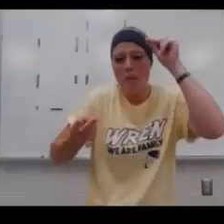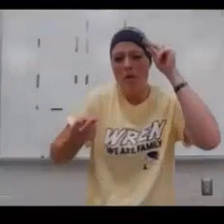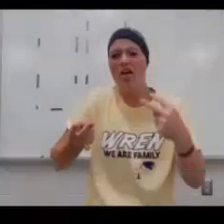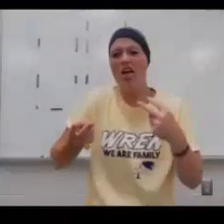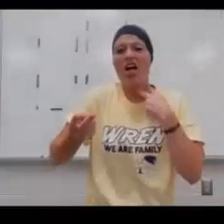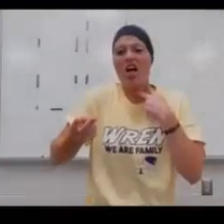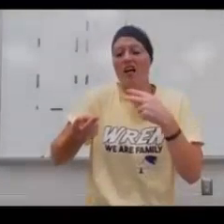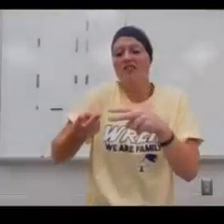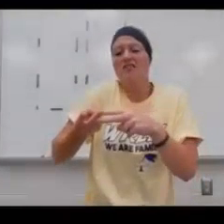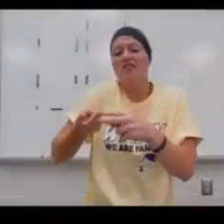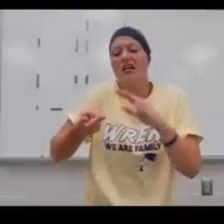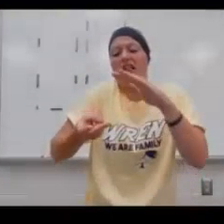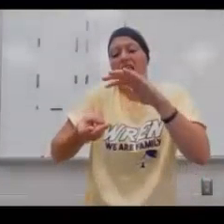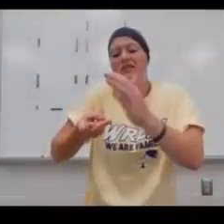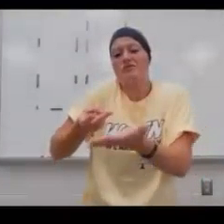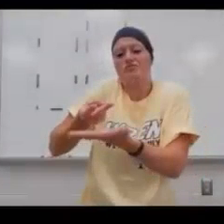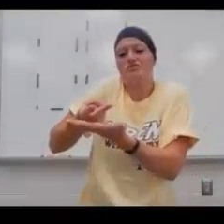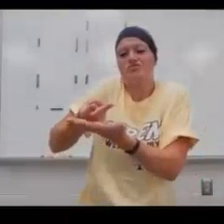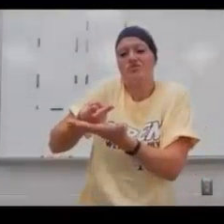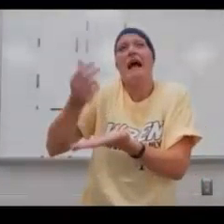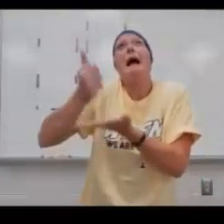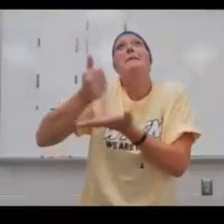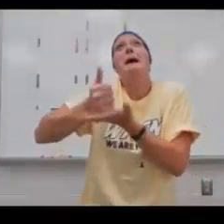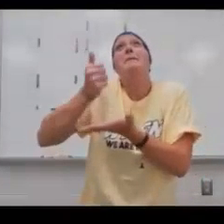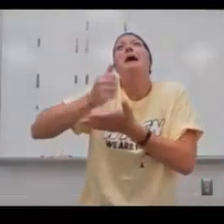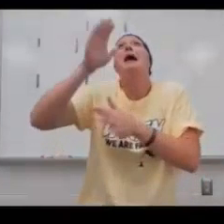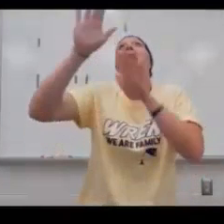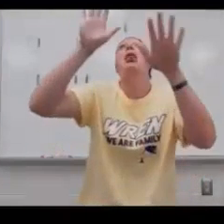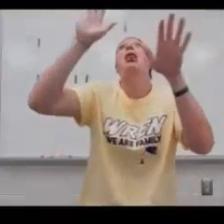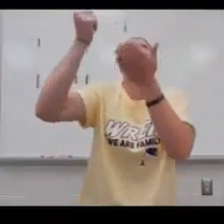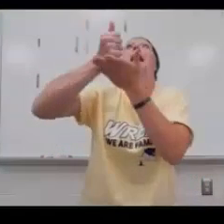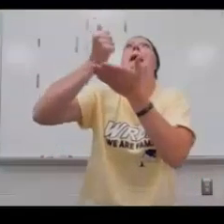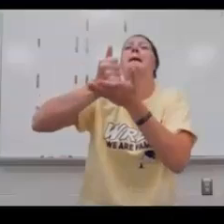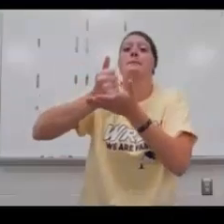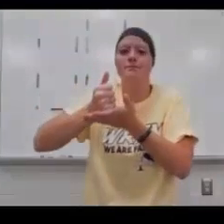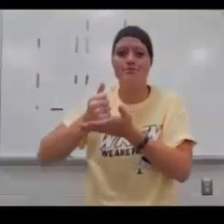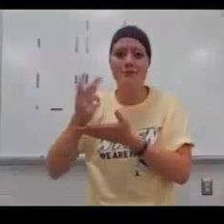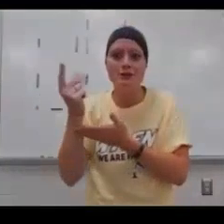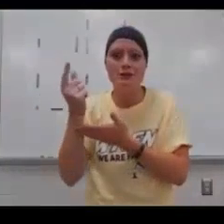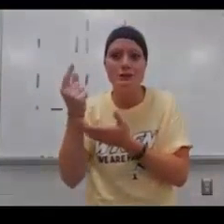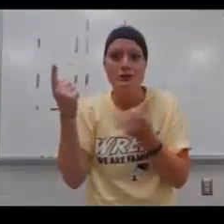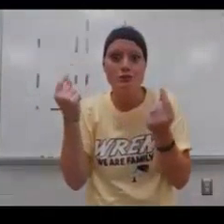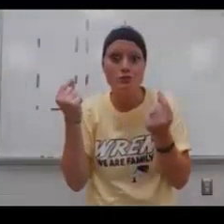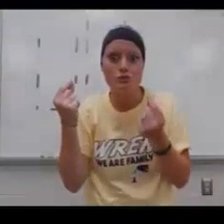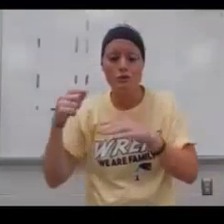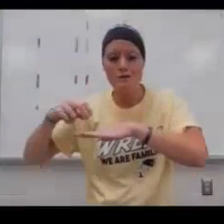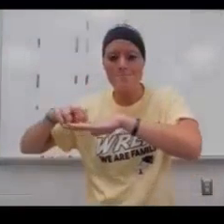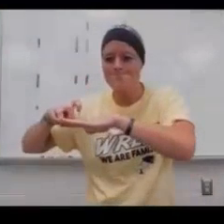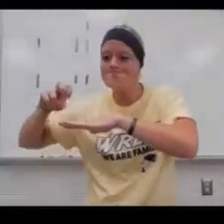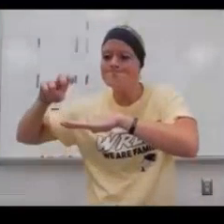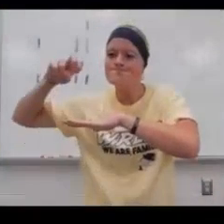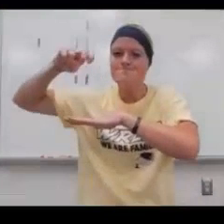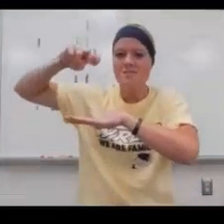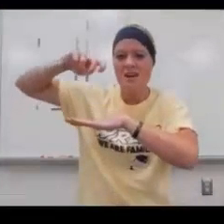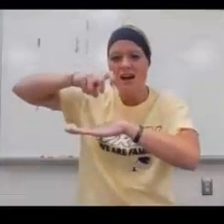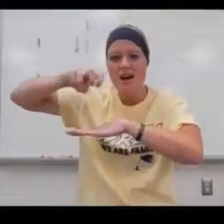of rubble, and there were maybe boys and girls stuck underneath. Help, help! So what